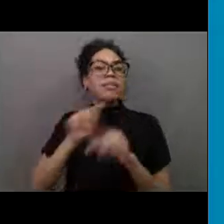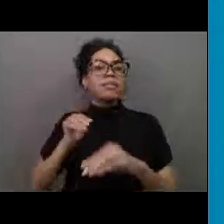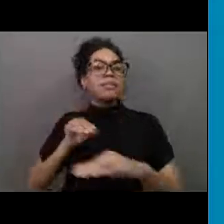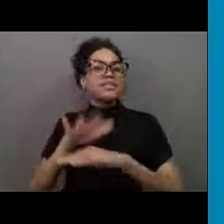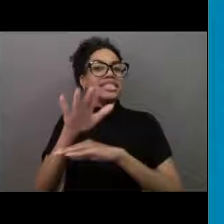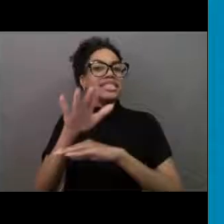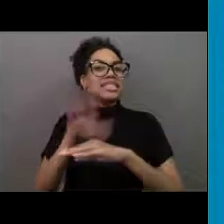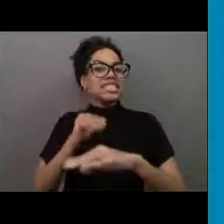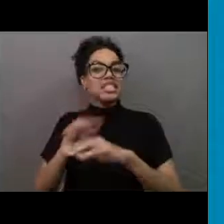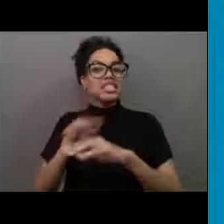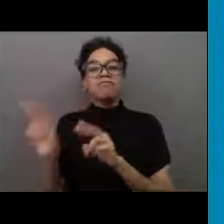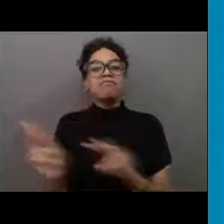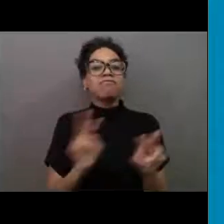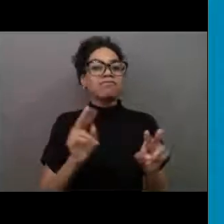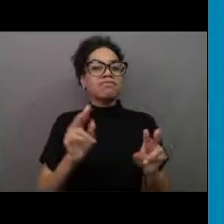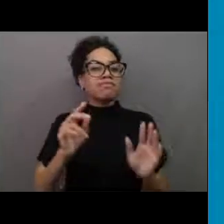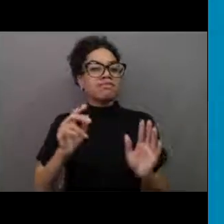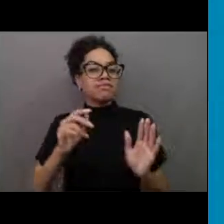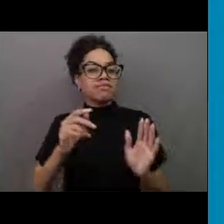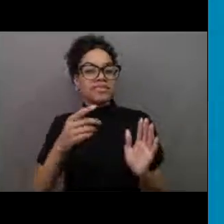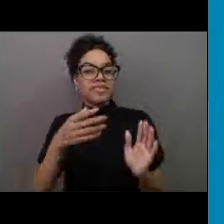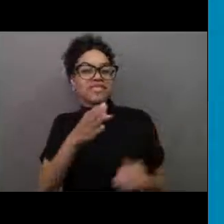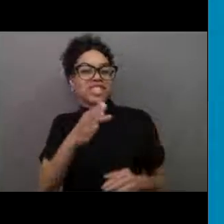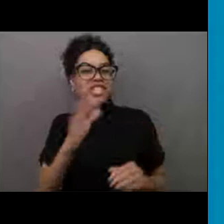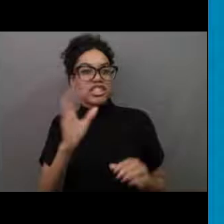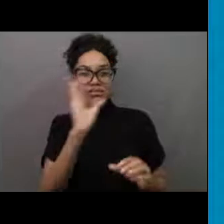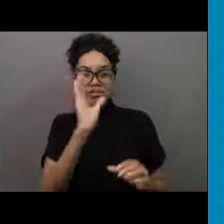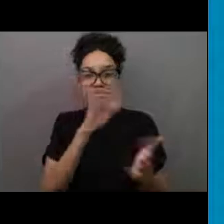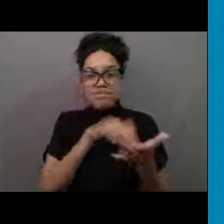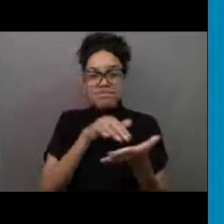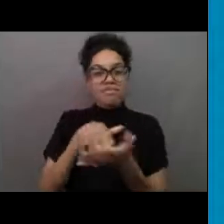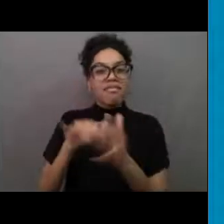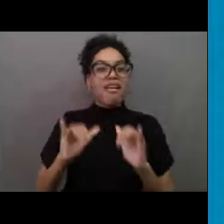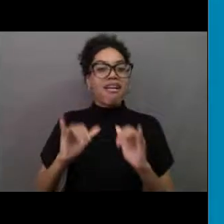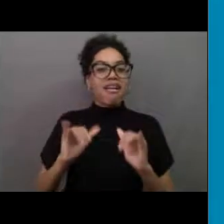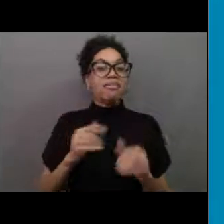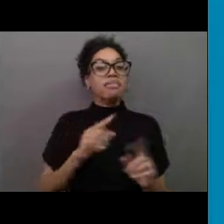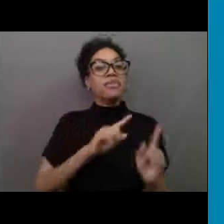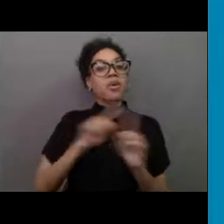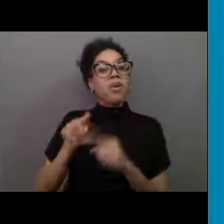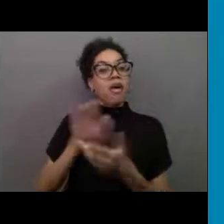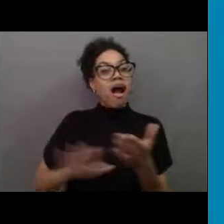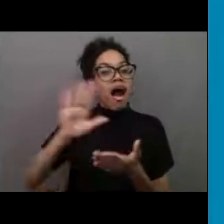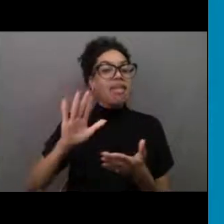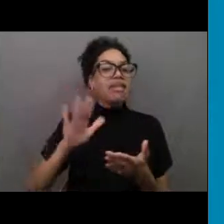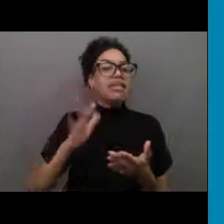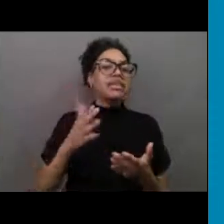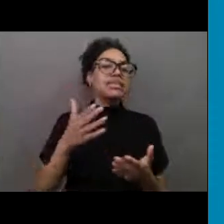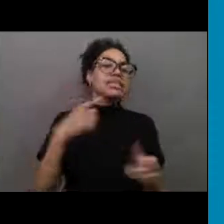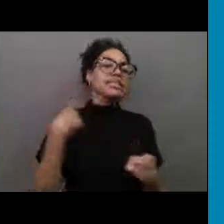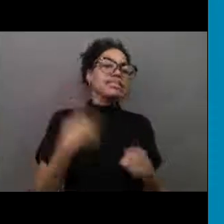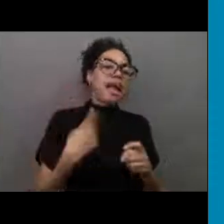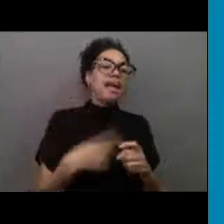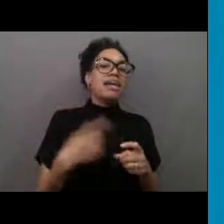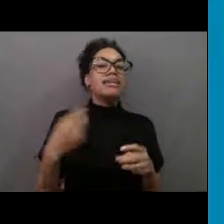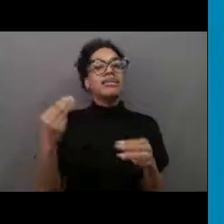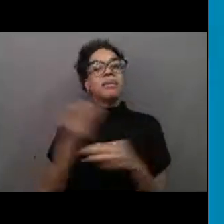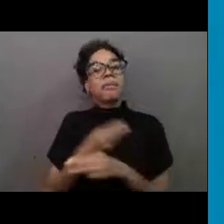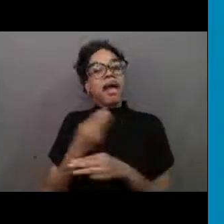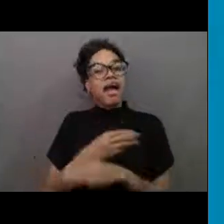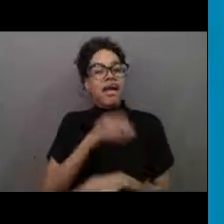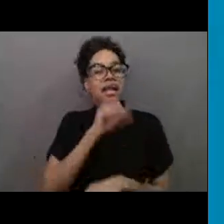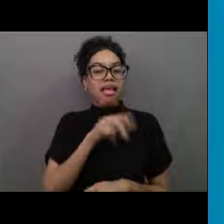career. So when I went off to college, I studied Spanish and math, my favorite subjects, but eventually found my way back to the ocean and realized I